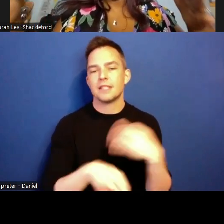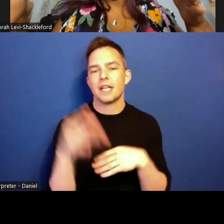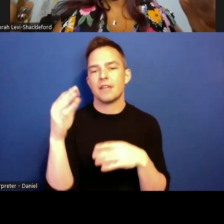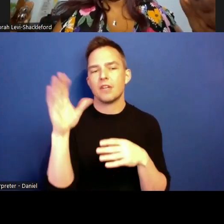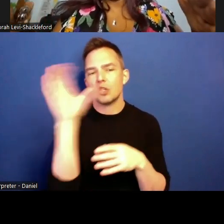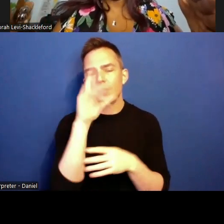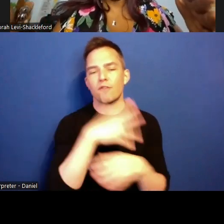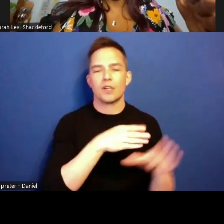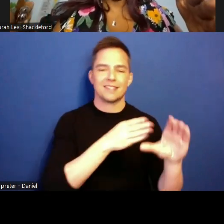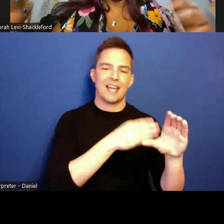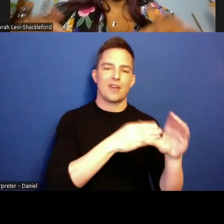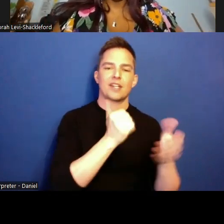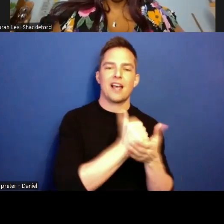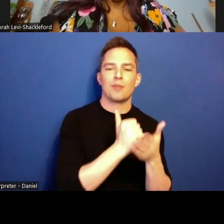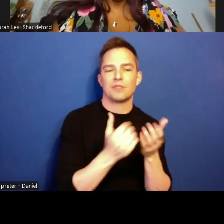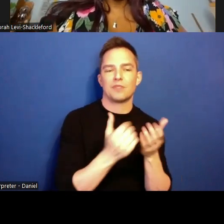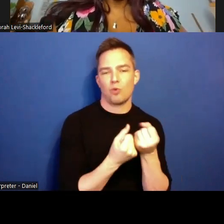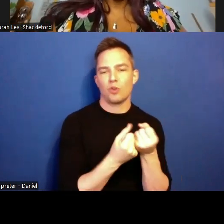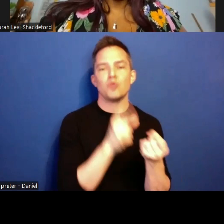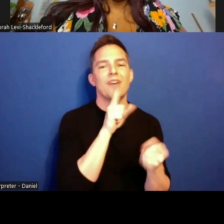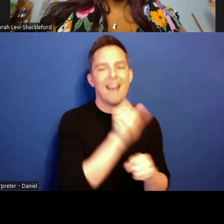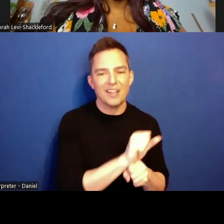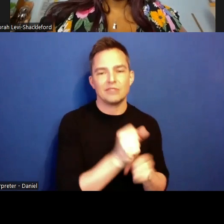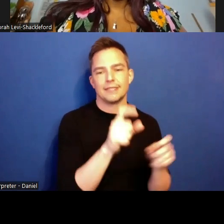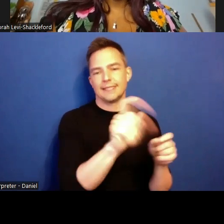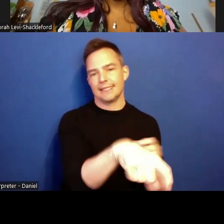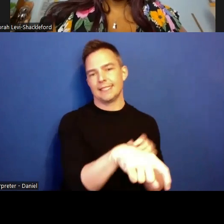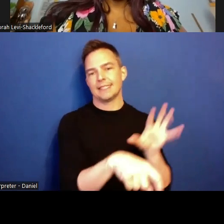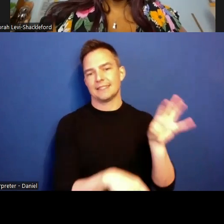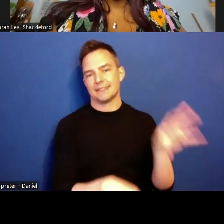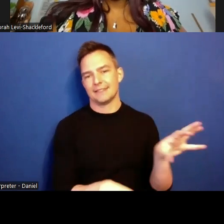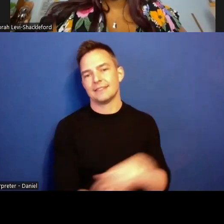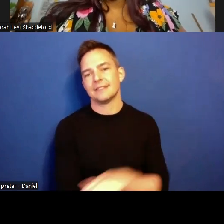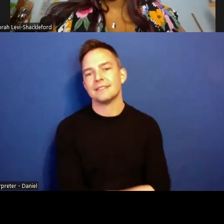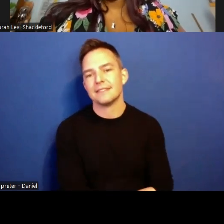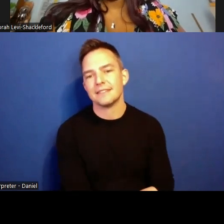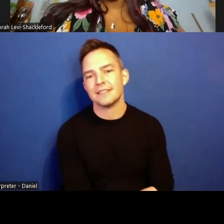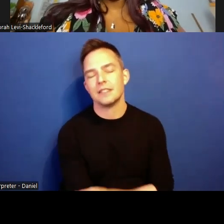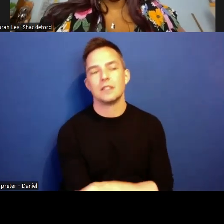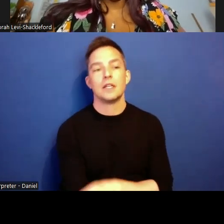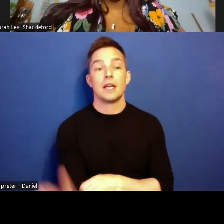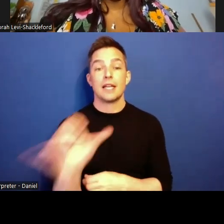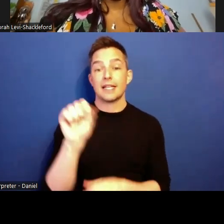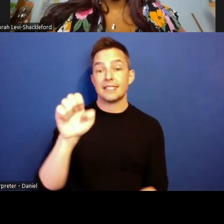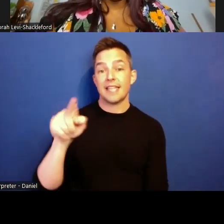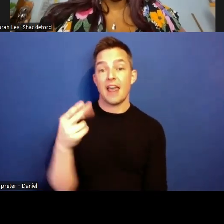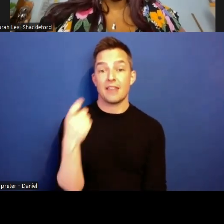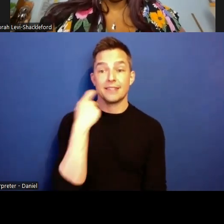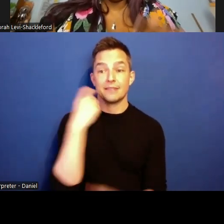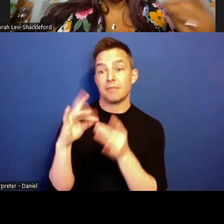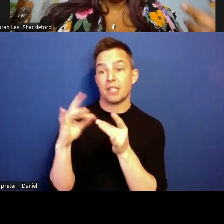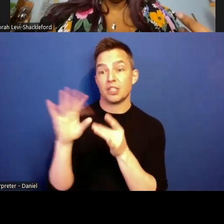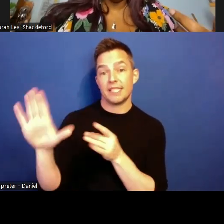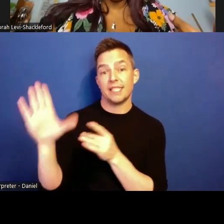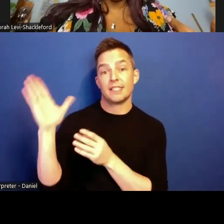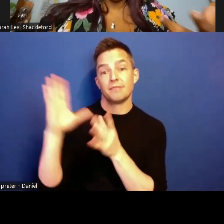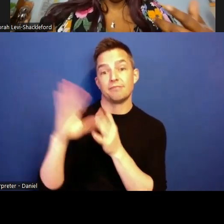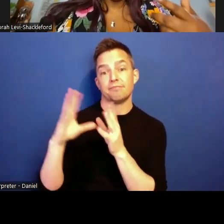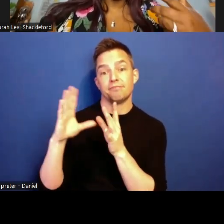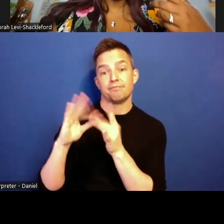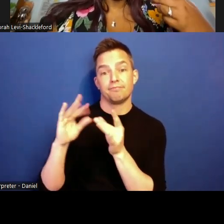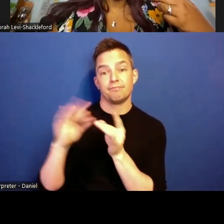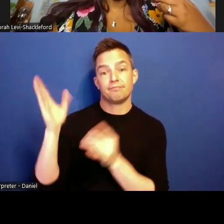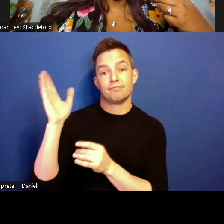psychiatric supports and helps that you need. And then, like Seth mentioned in his section